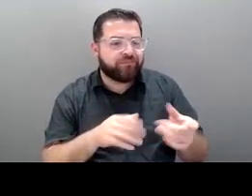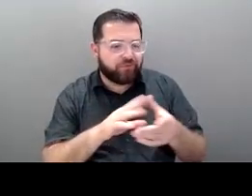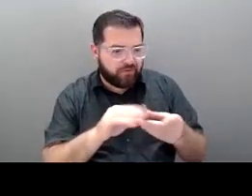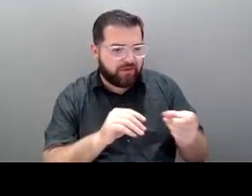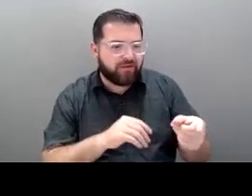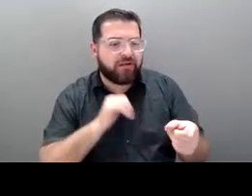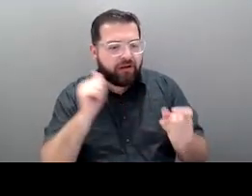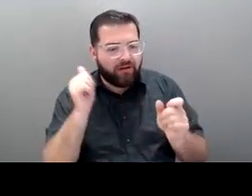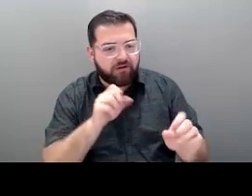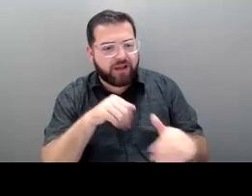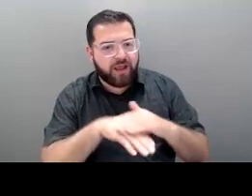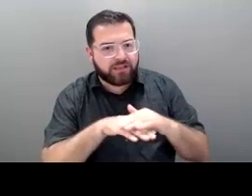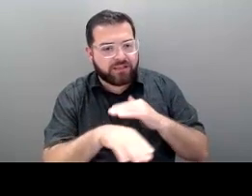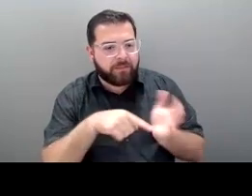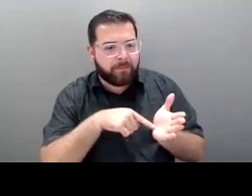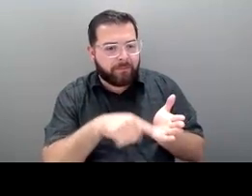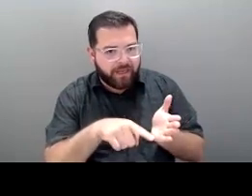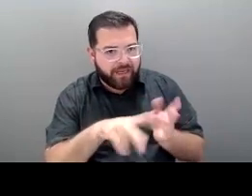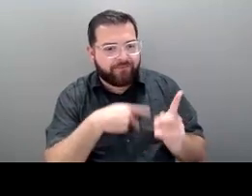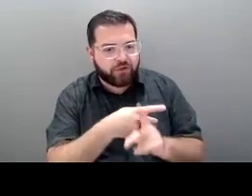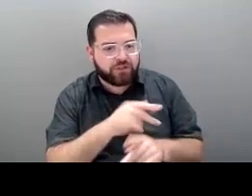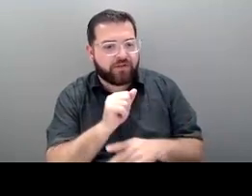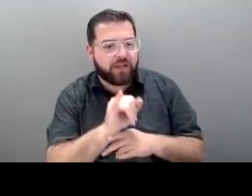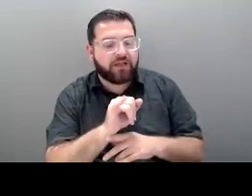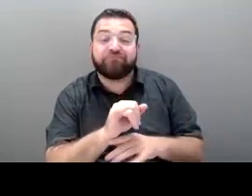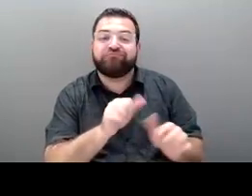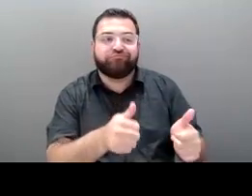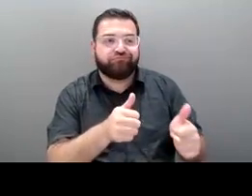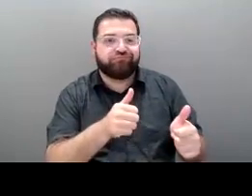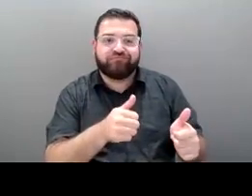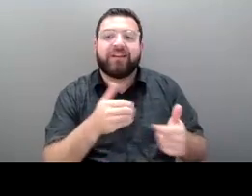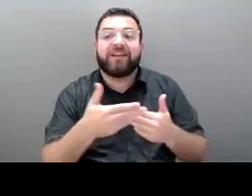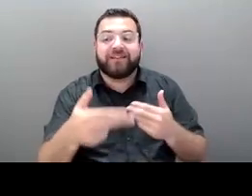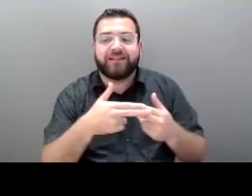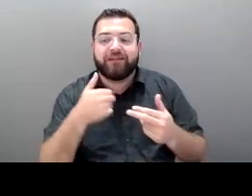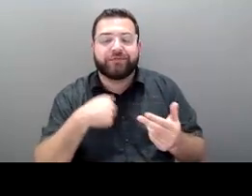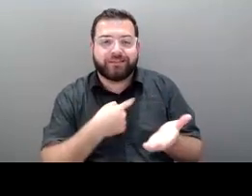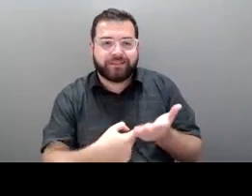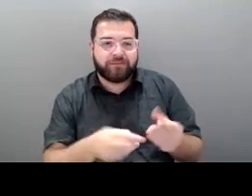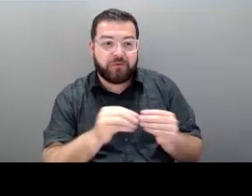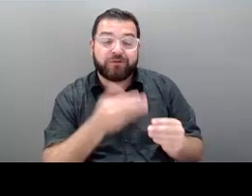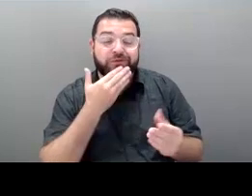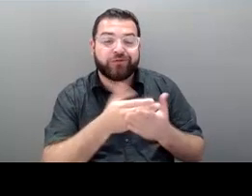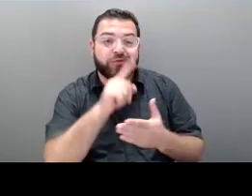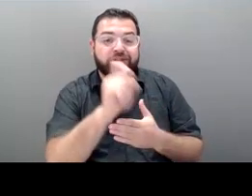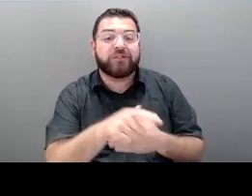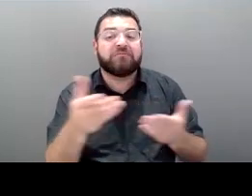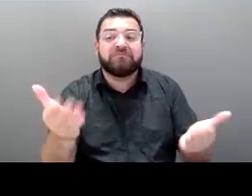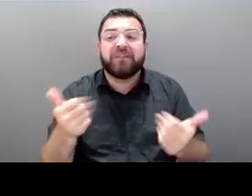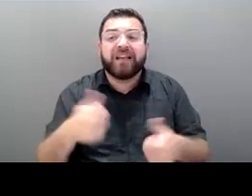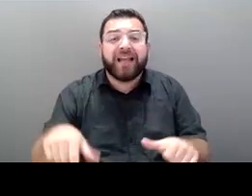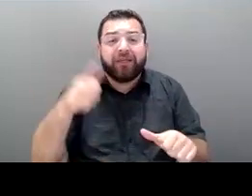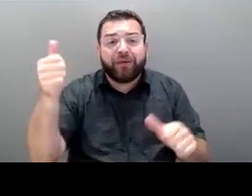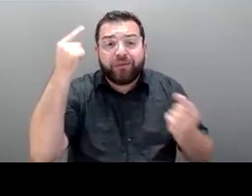paid versions, but it seems like there might, yeah, that's great. We'll get into that in the next slide. That's a good question. Any other thoughts about this critical thinking? Because